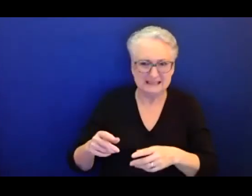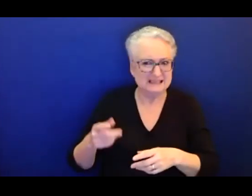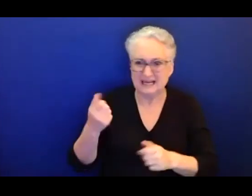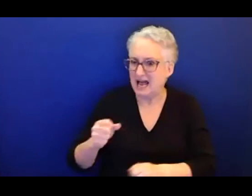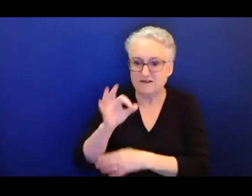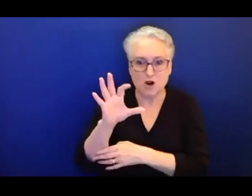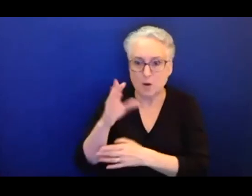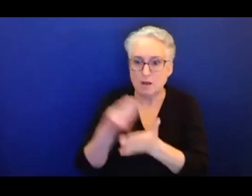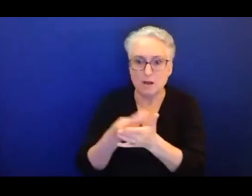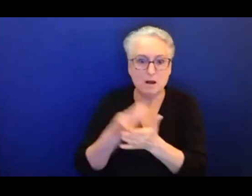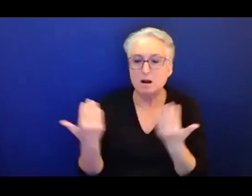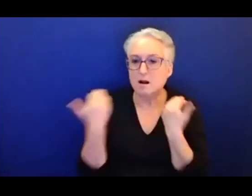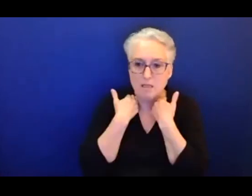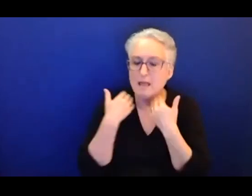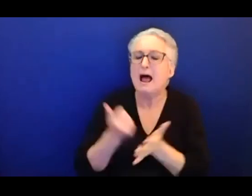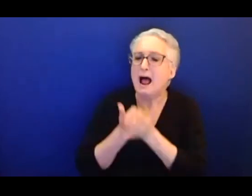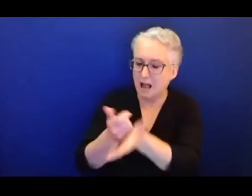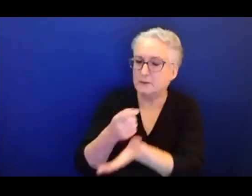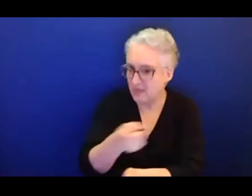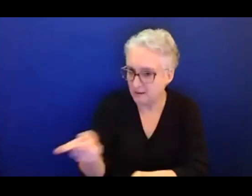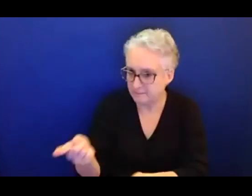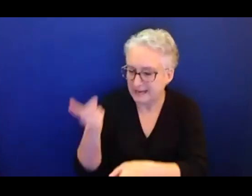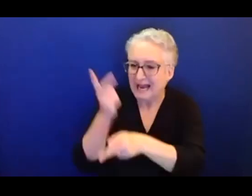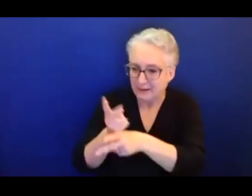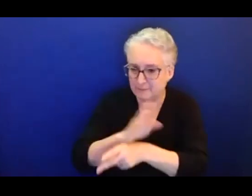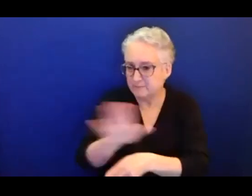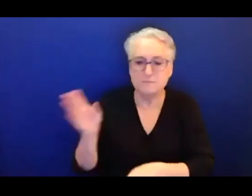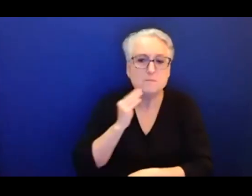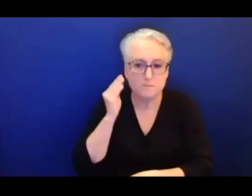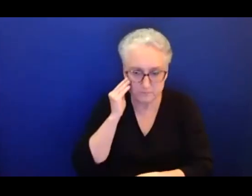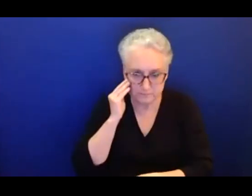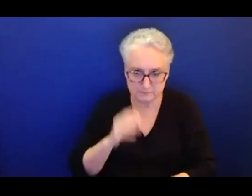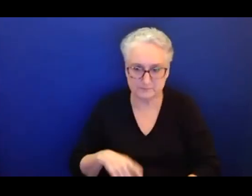payments. The total of funding for these programs is